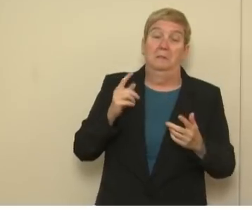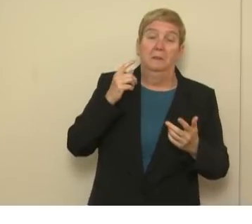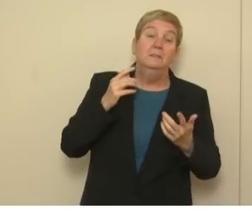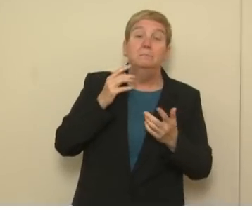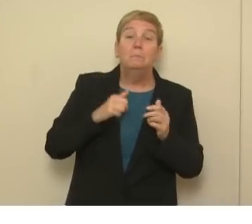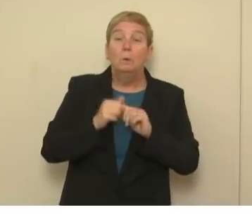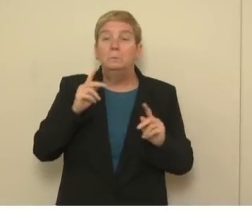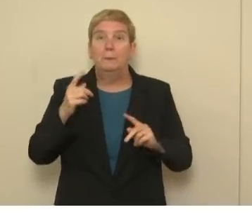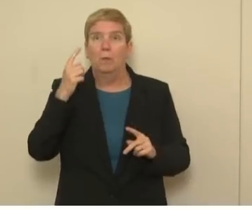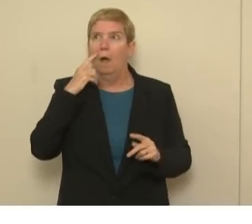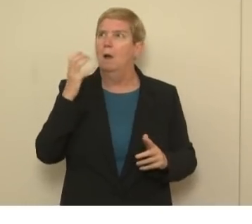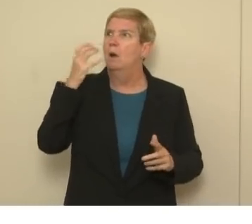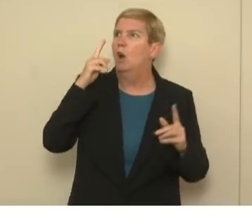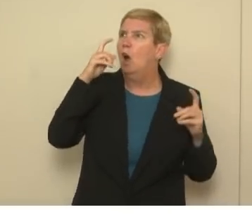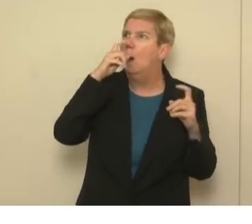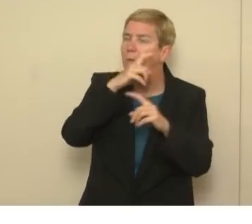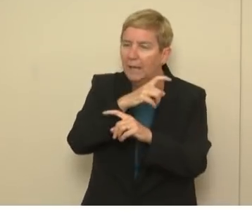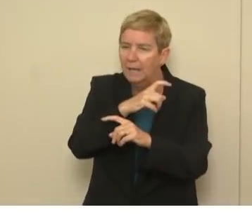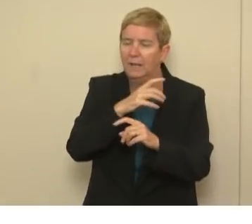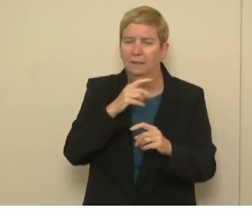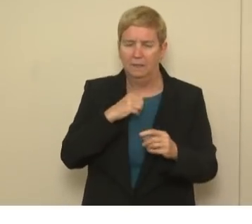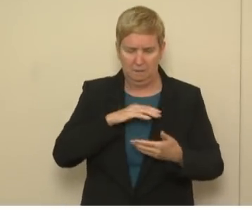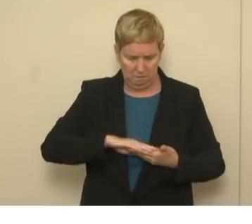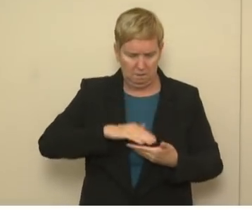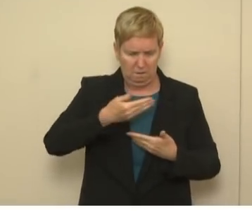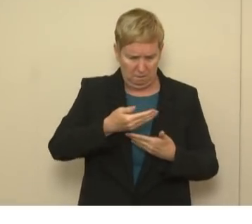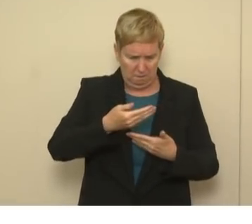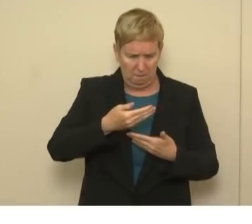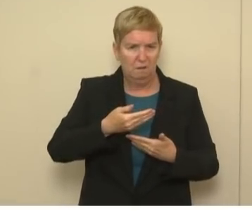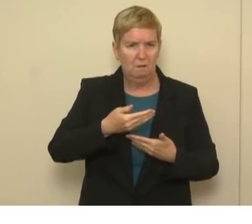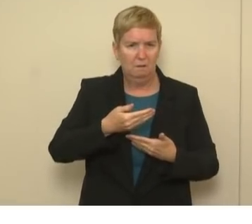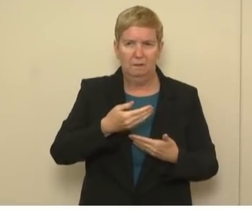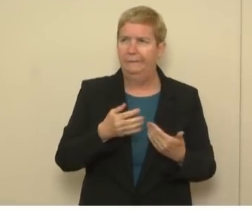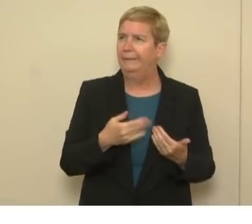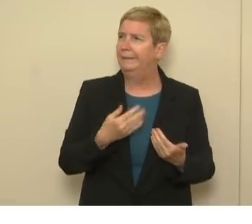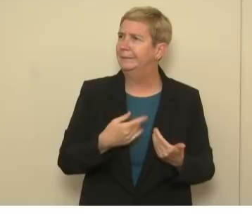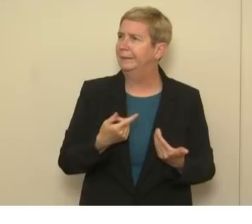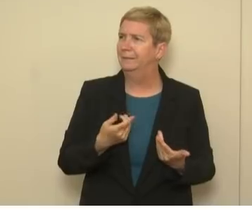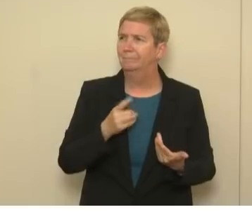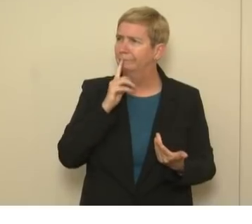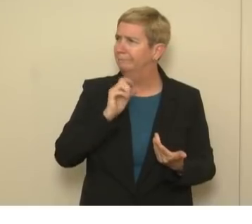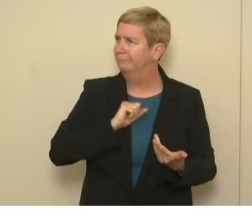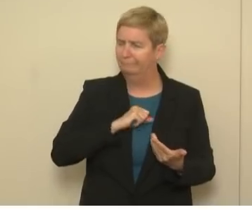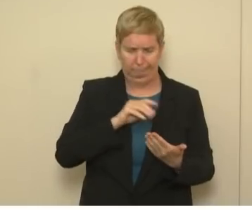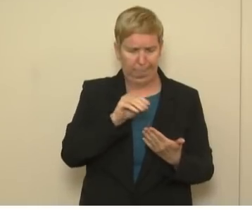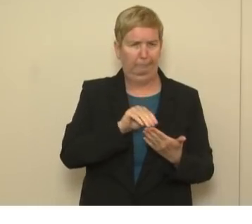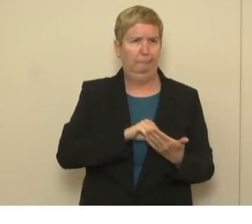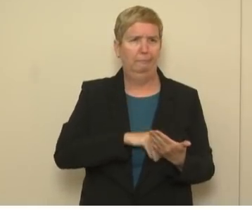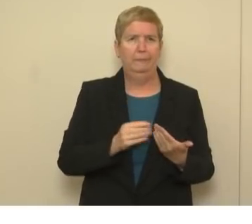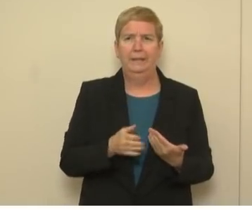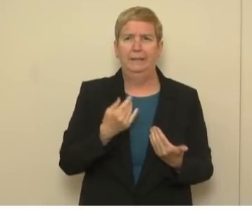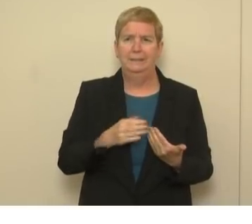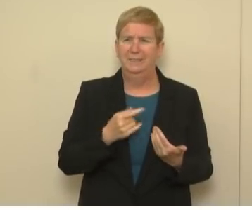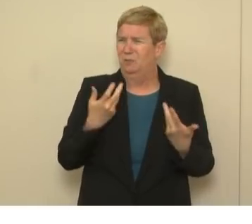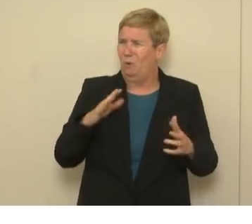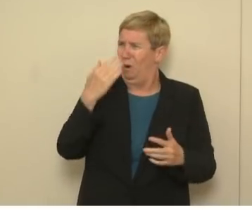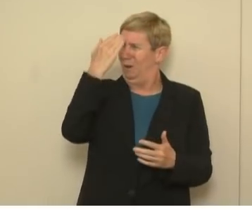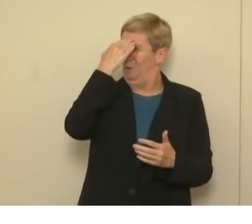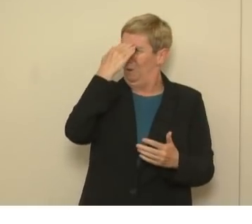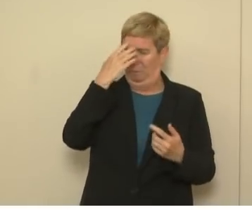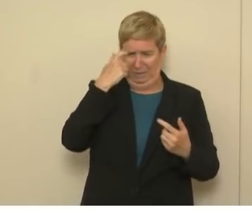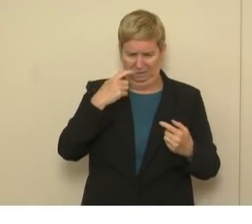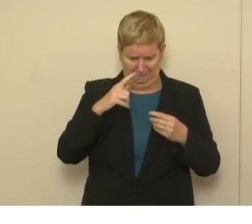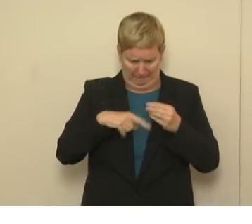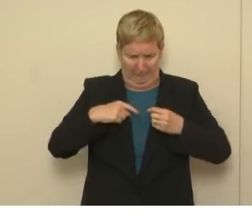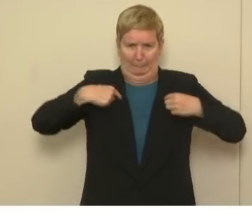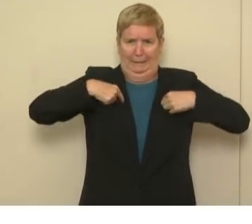was going to be a little bit more complicated. I thought I would have to answer questions that I didn't know the answer to. No, you know all the answers because they're all about you and the